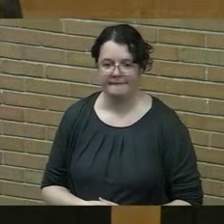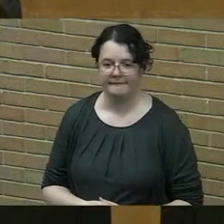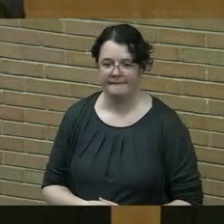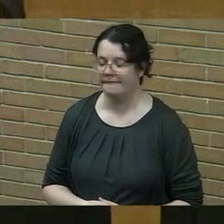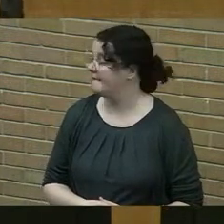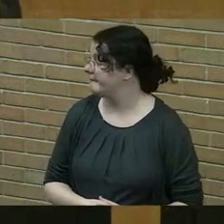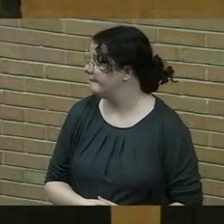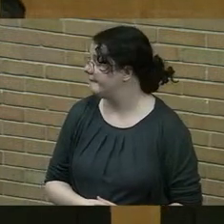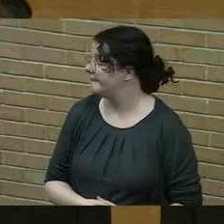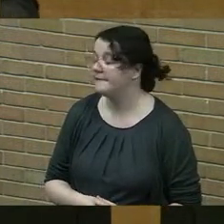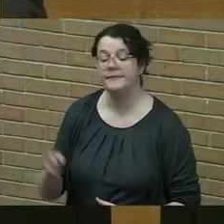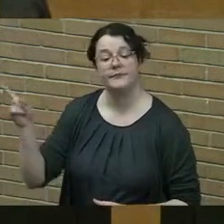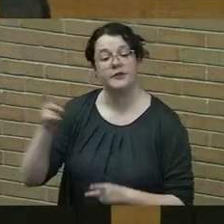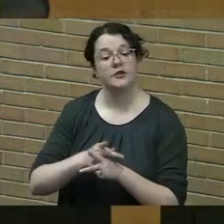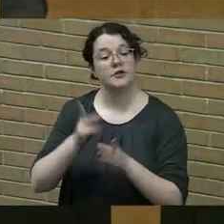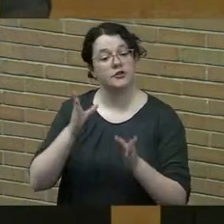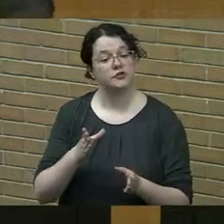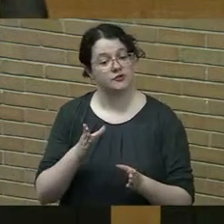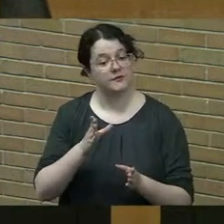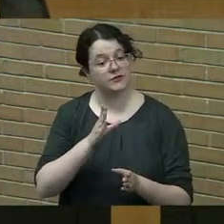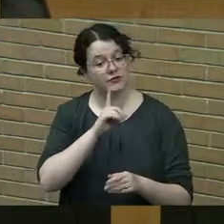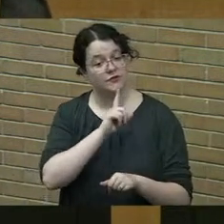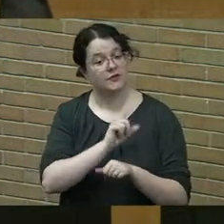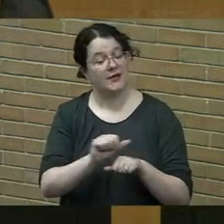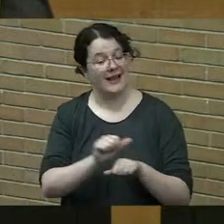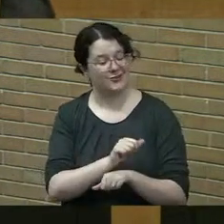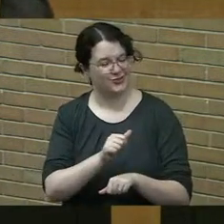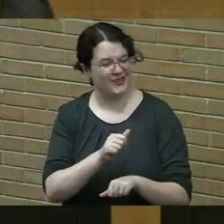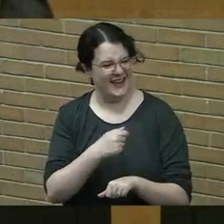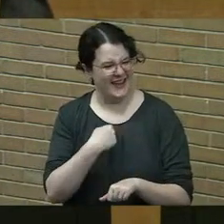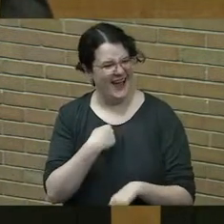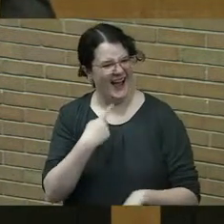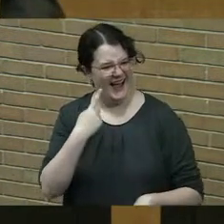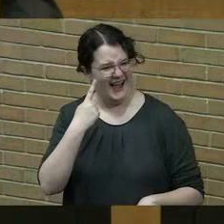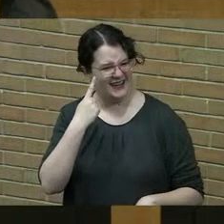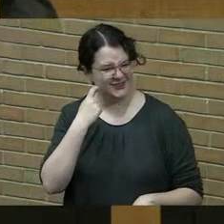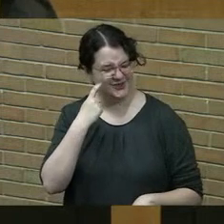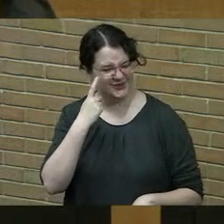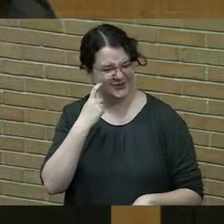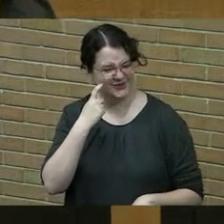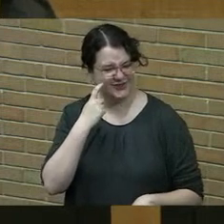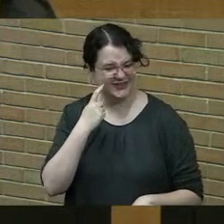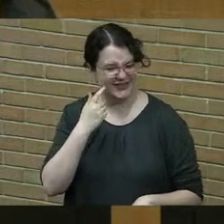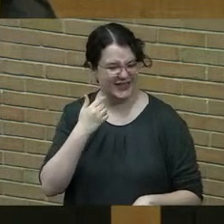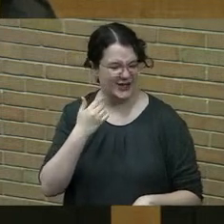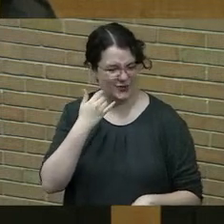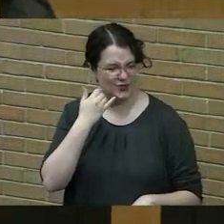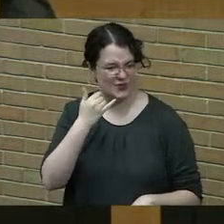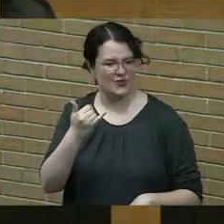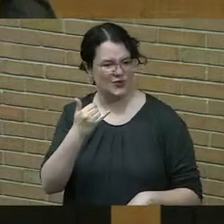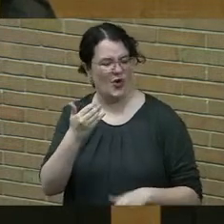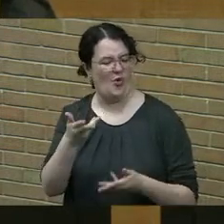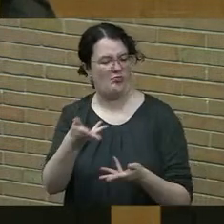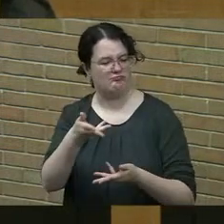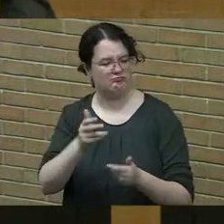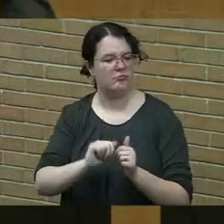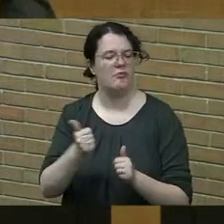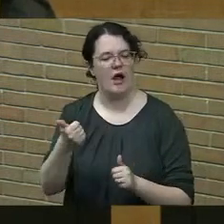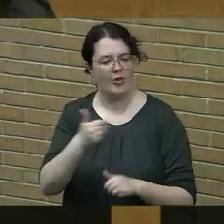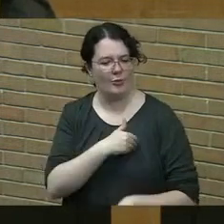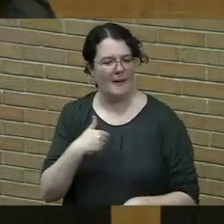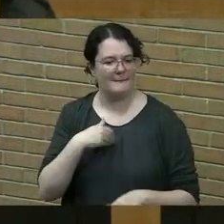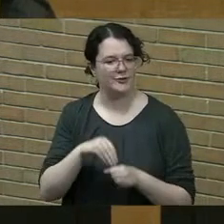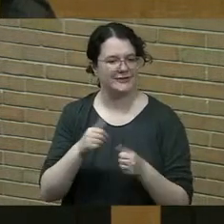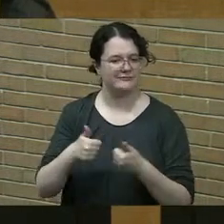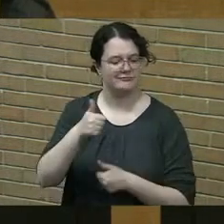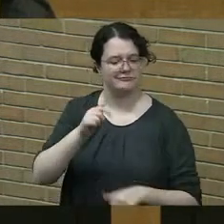Actually, I was on a call with other members of the executive group of the